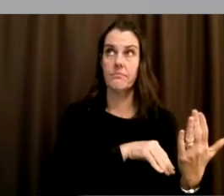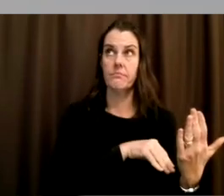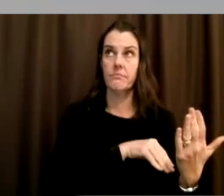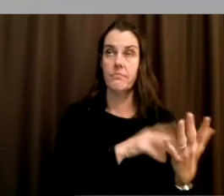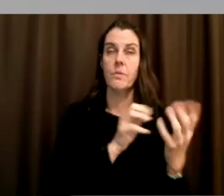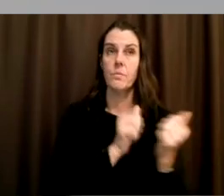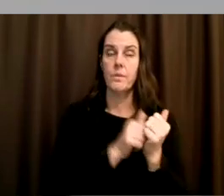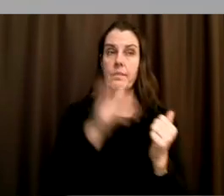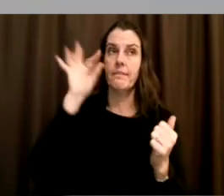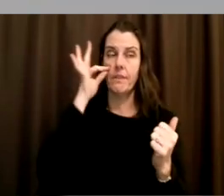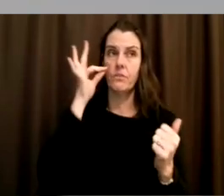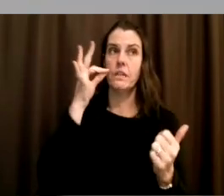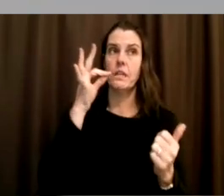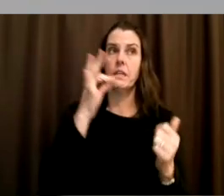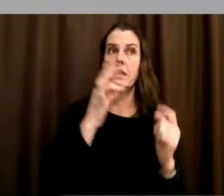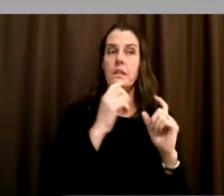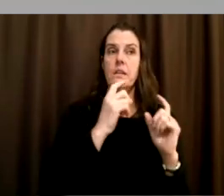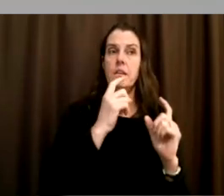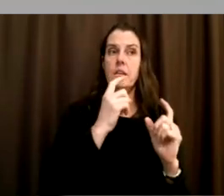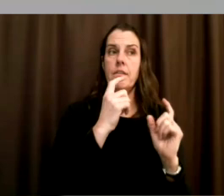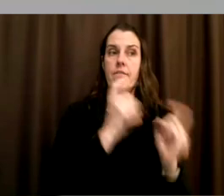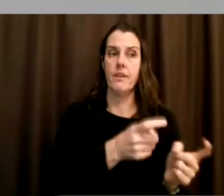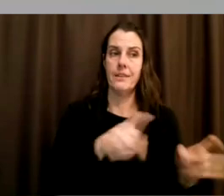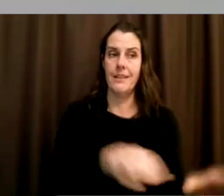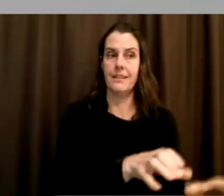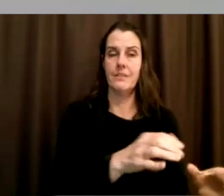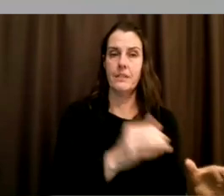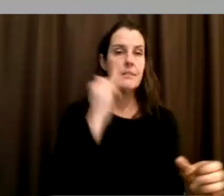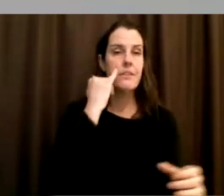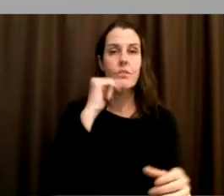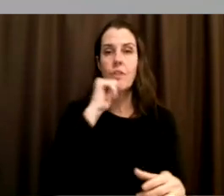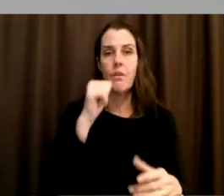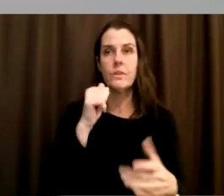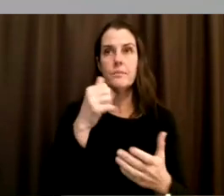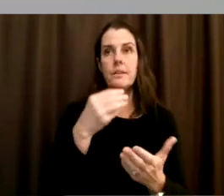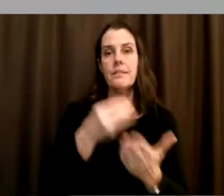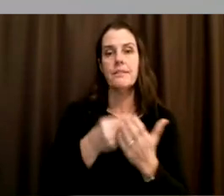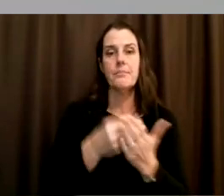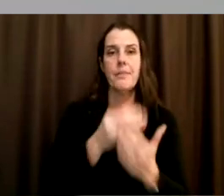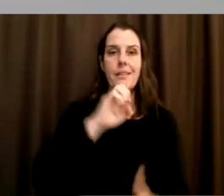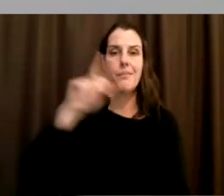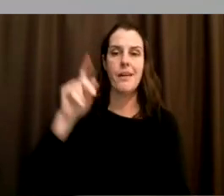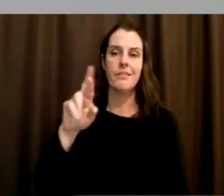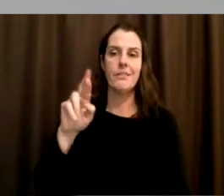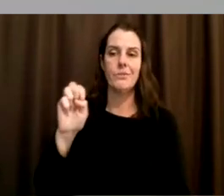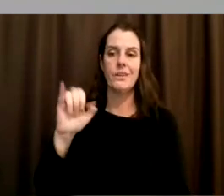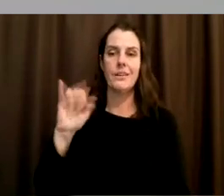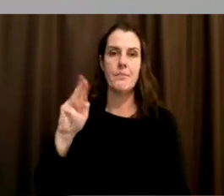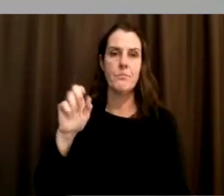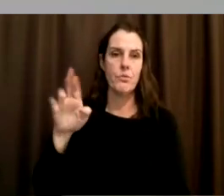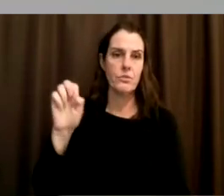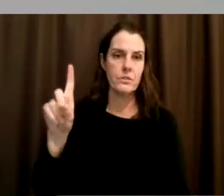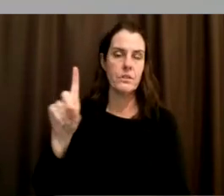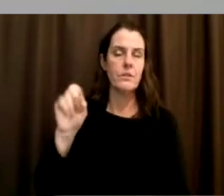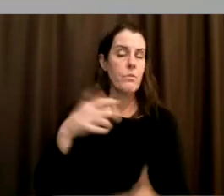funded activities, even if you're not going to be, getting reimbursed or charging all of those costs directly to the grant.